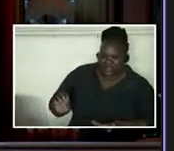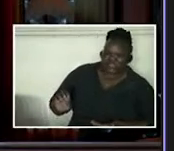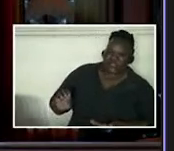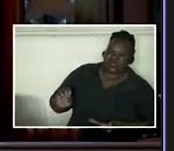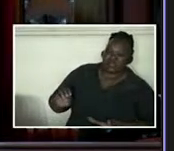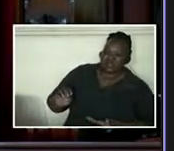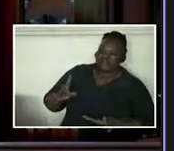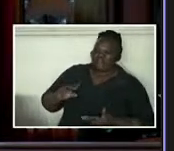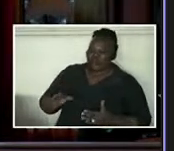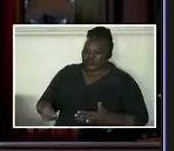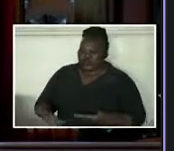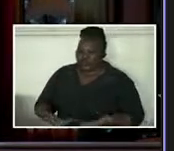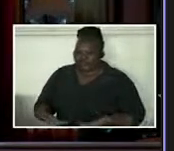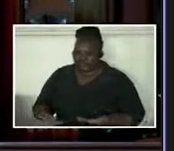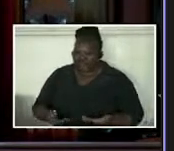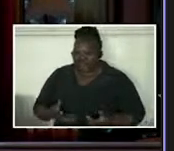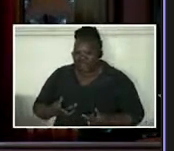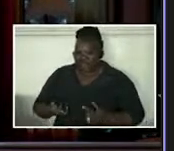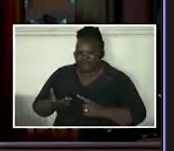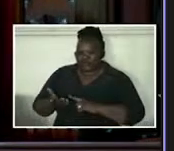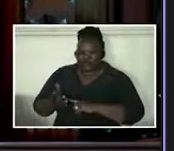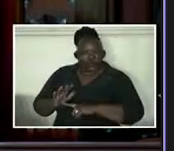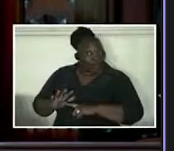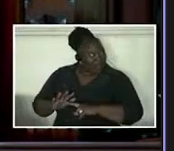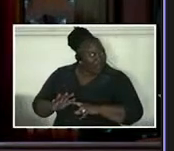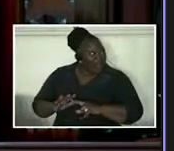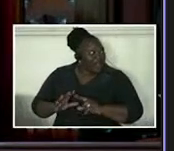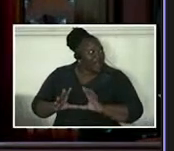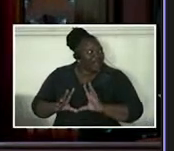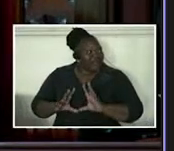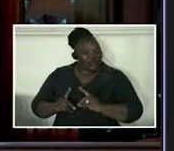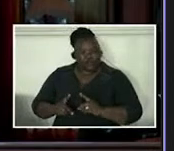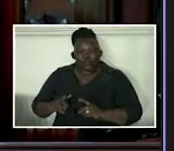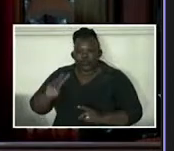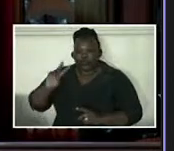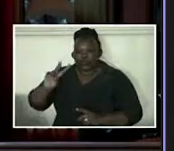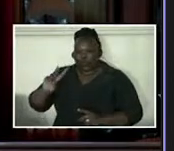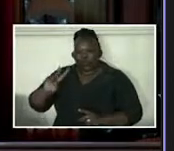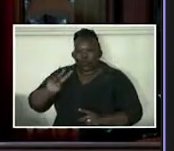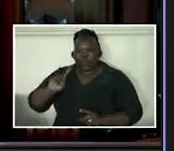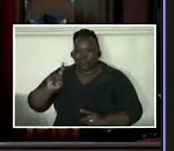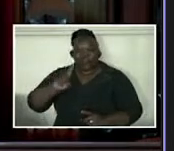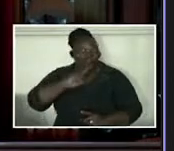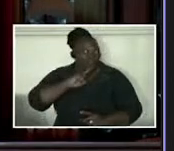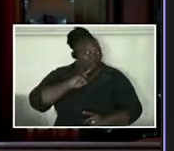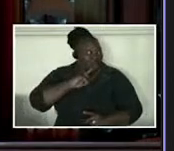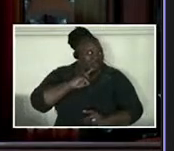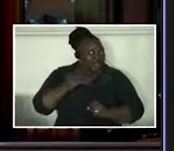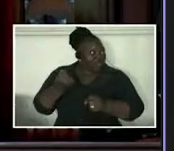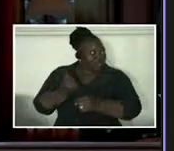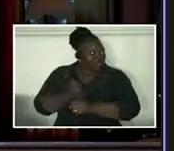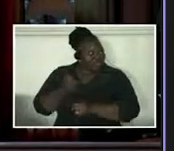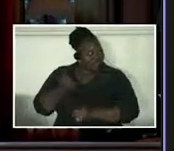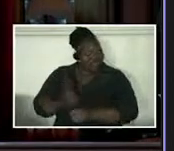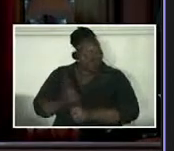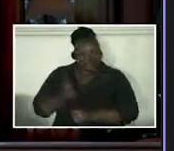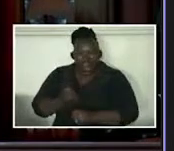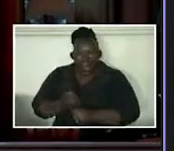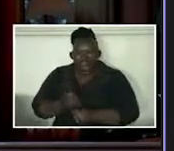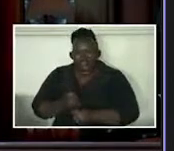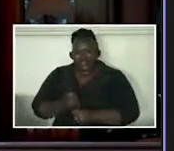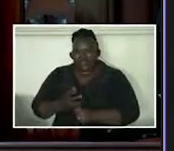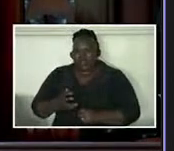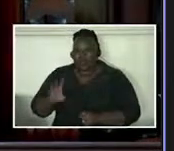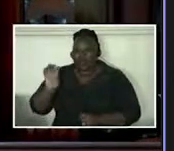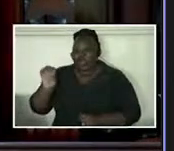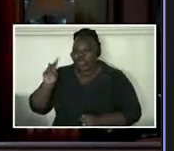service it's noted that the department will be creating 2 000 jobs maintaining grounds and gardens through the extended public works program